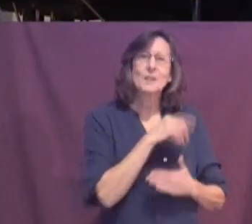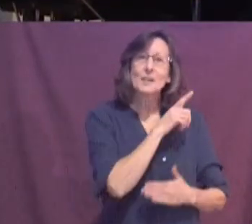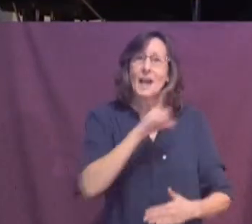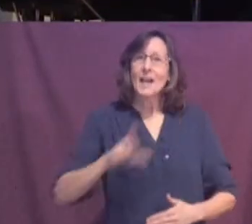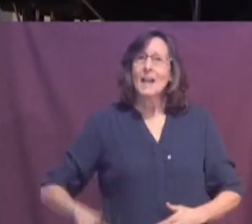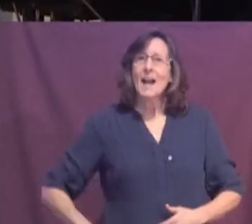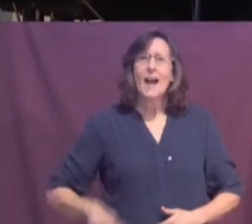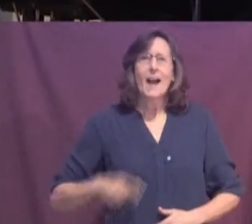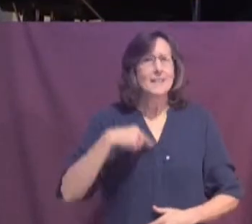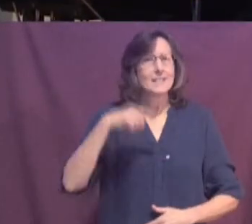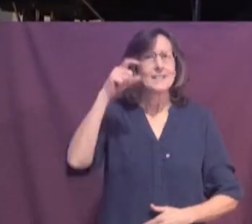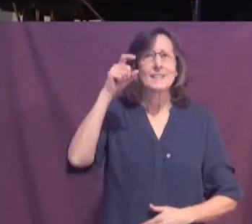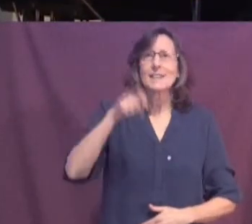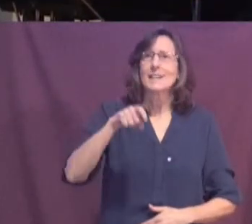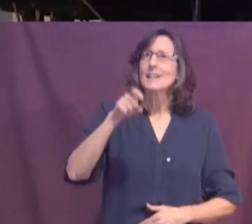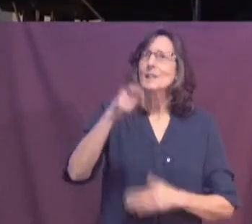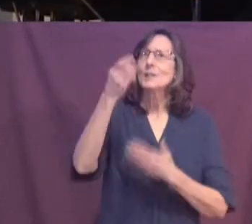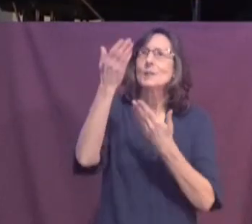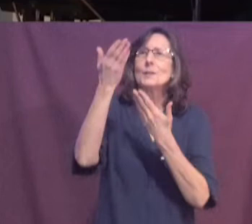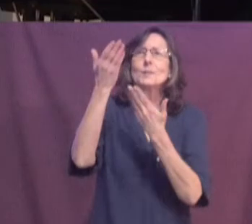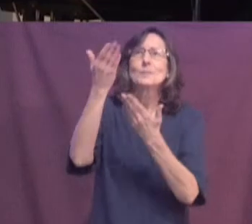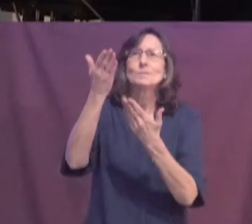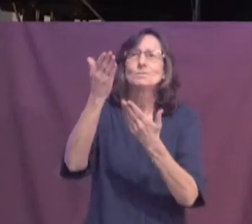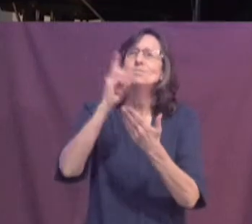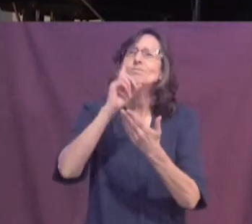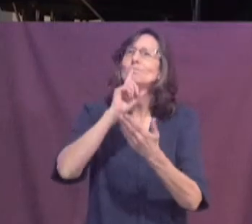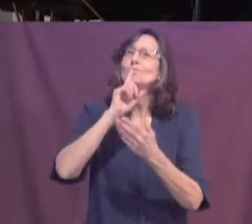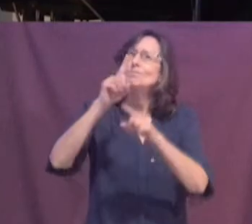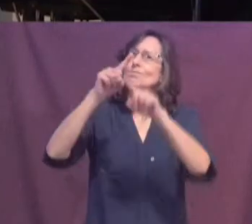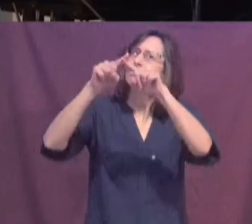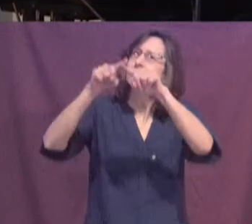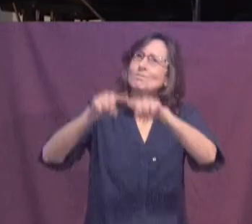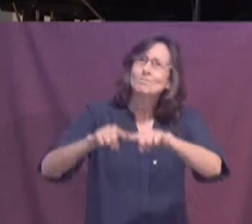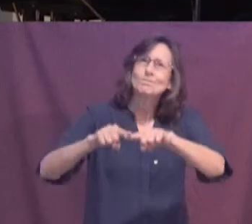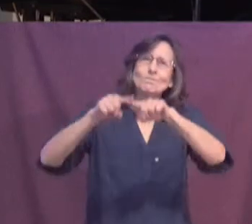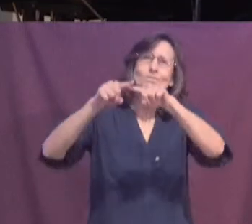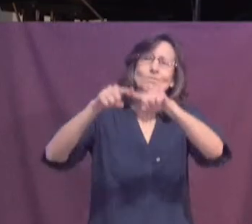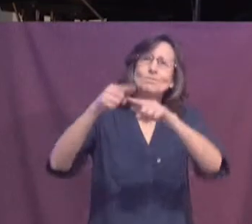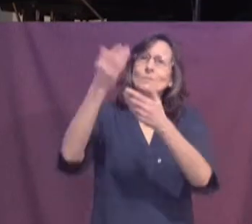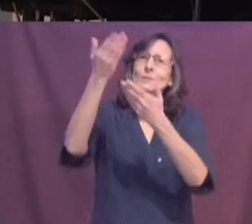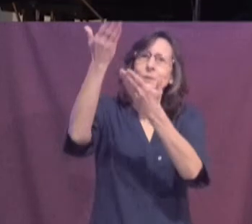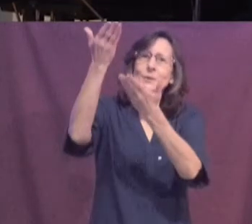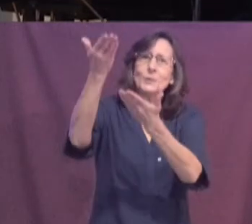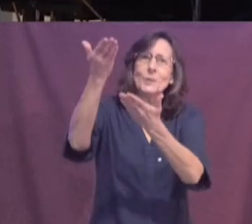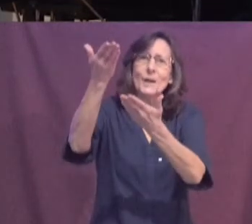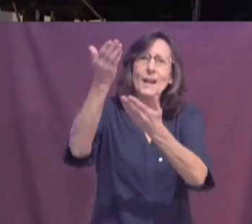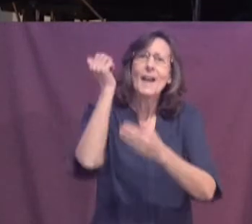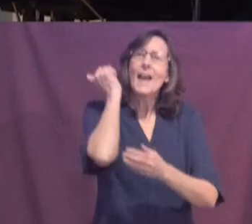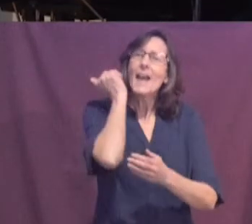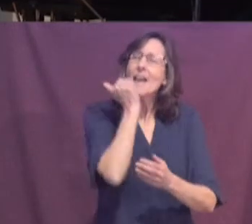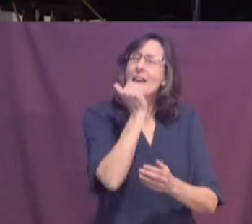Lord, I need you, oh, I need you.